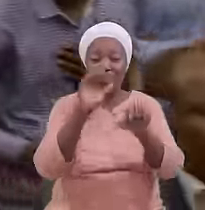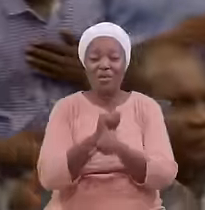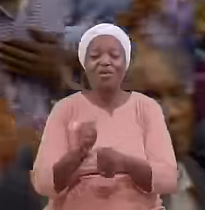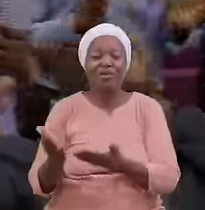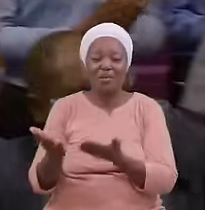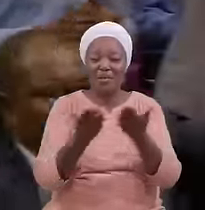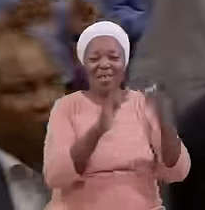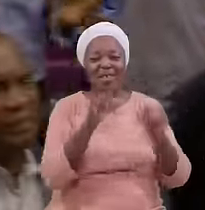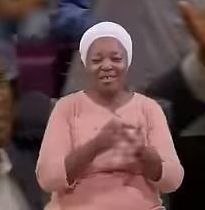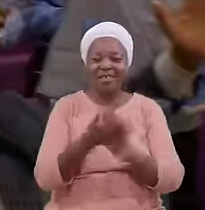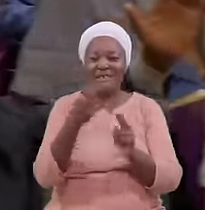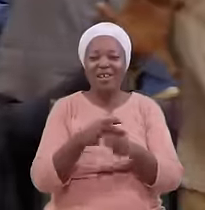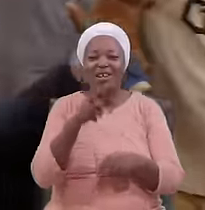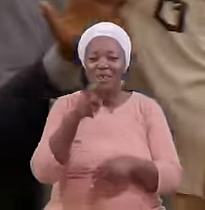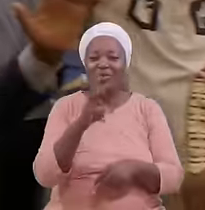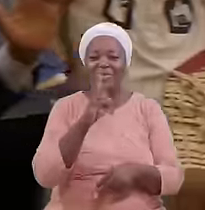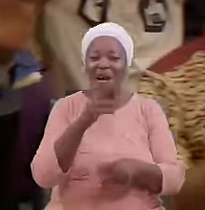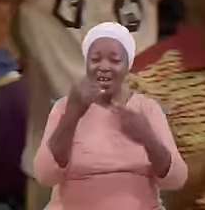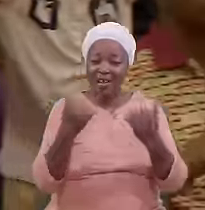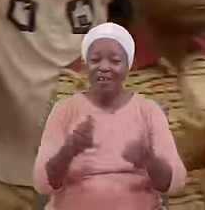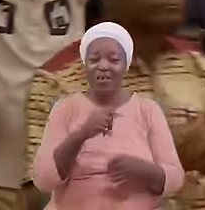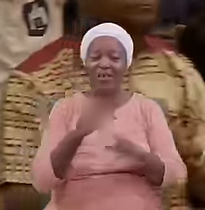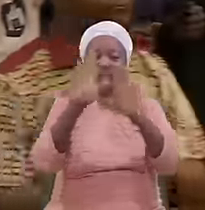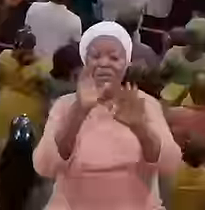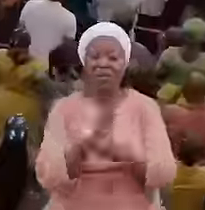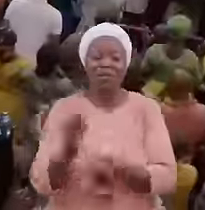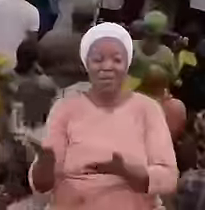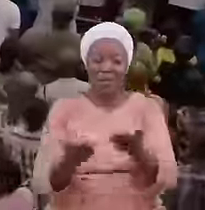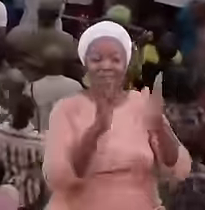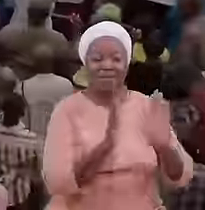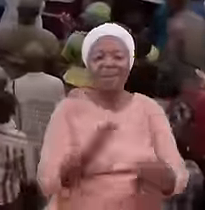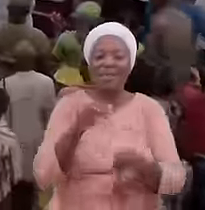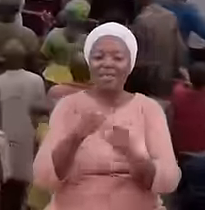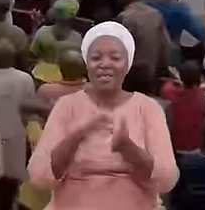said you are now a miracle carrier.